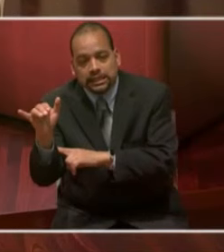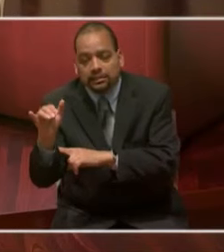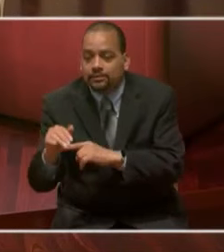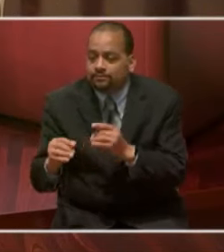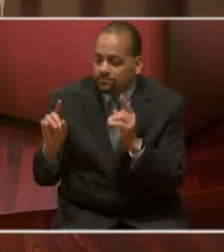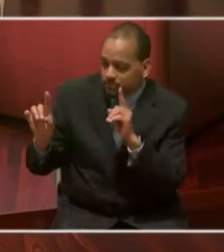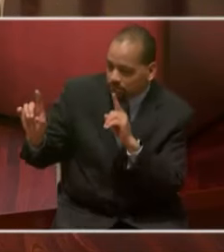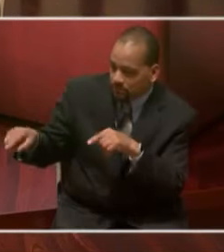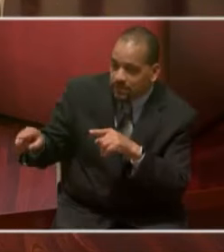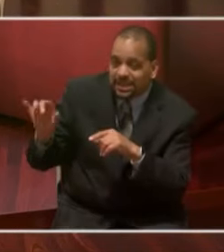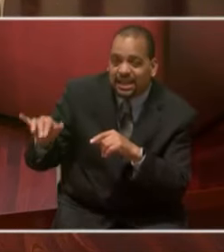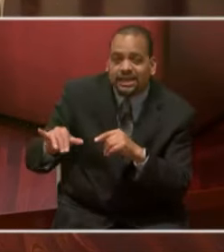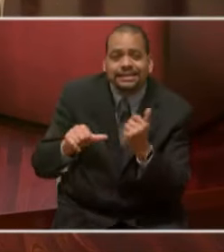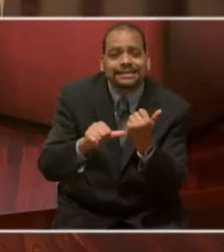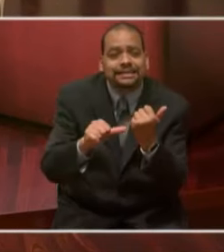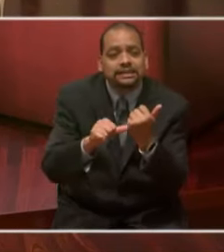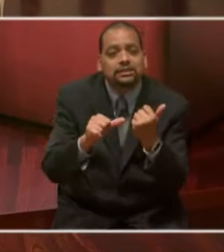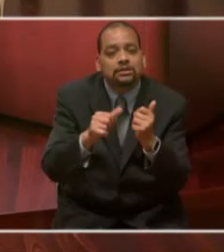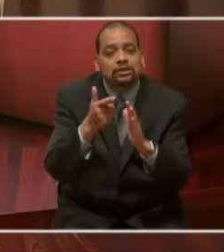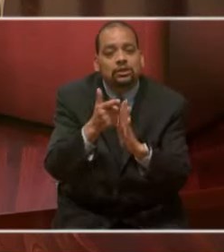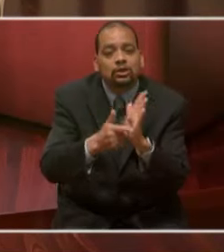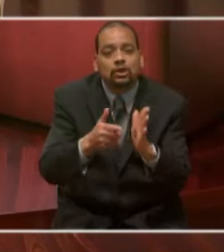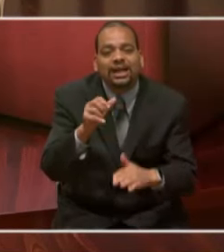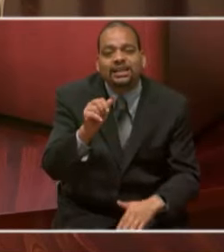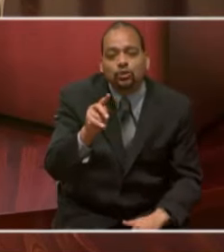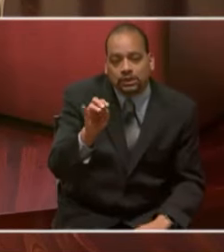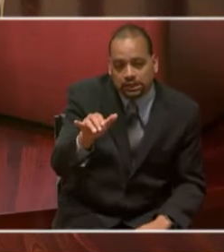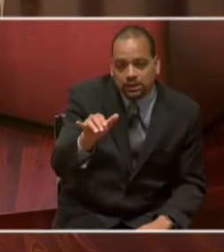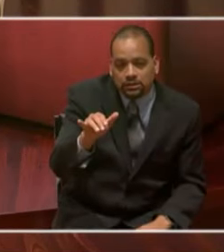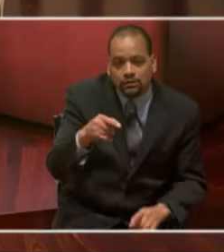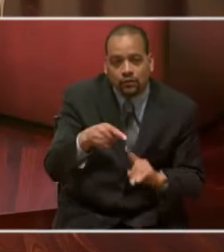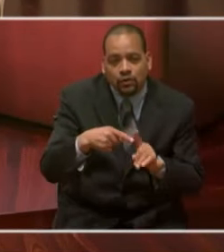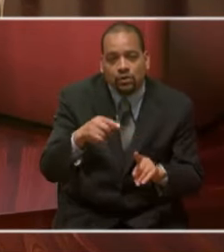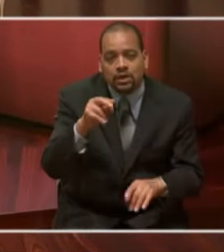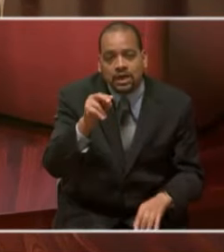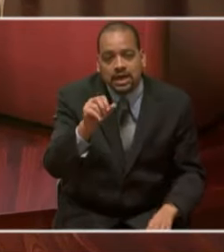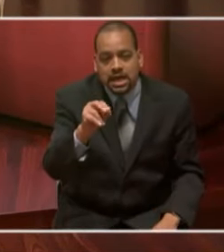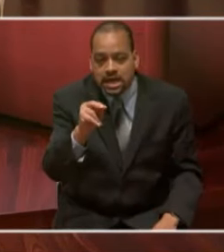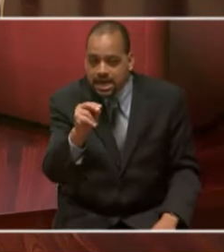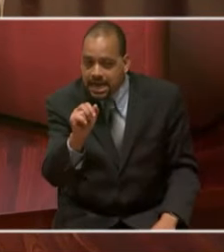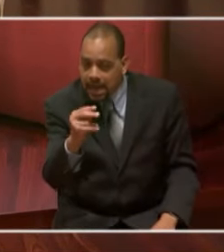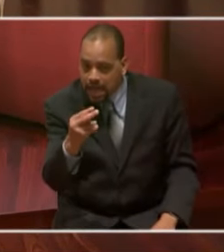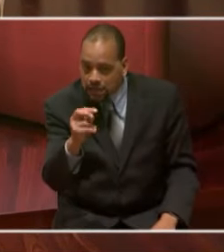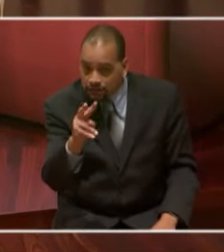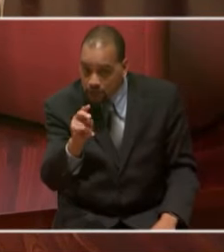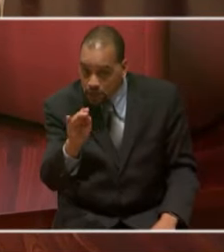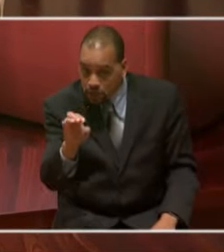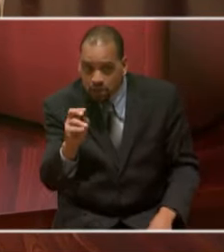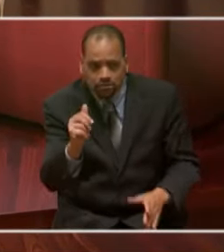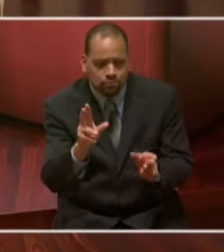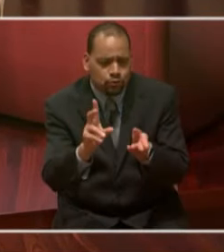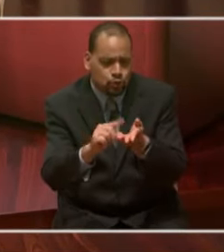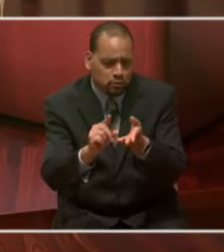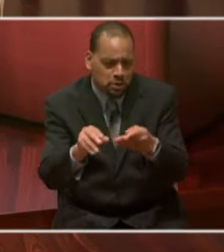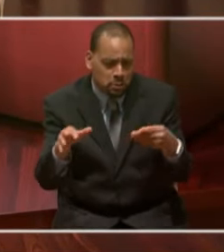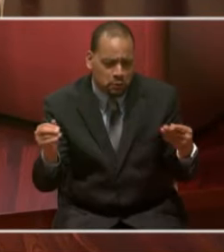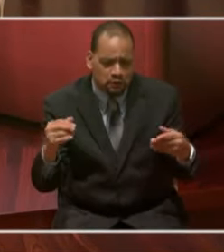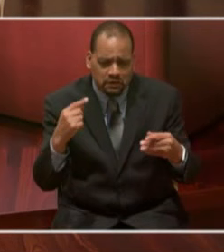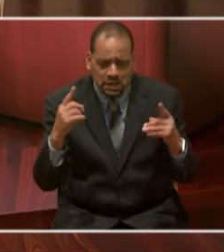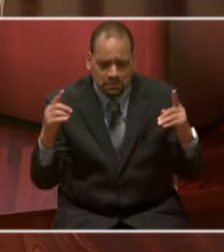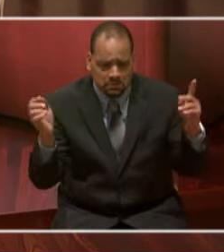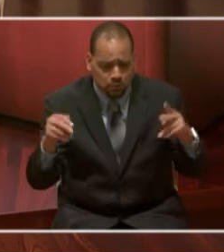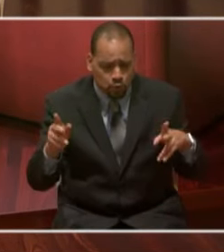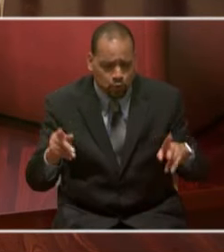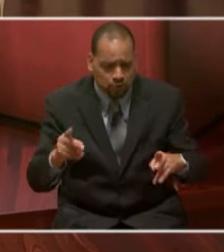Marion Barry was very much in the Nashville movement. He was the first chair of the Student Nonviolent Coordinating Committee. Yeah. And I became the third chair. But